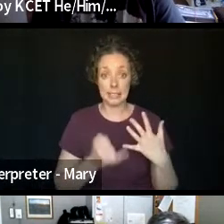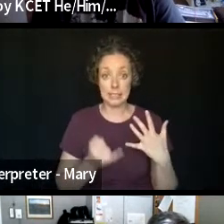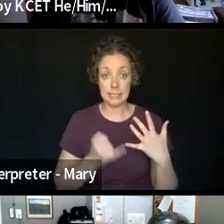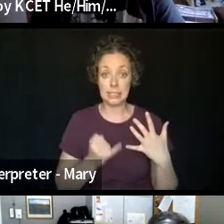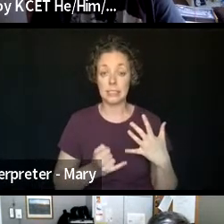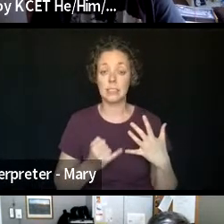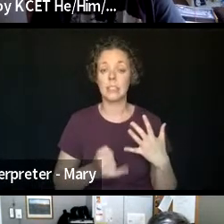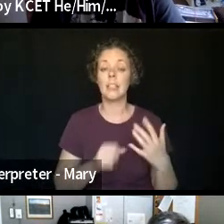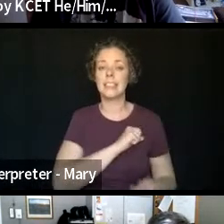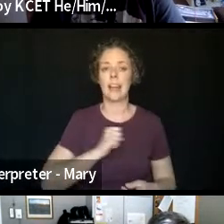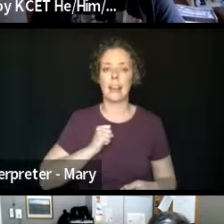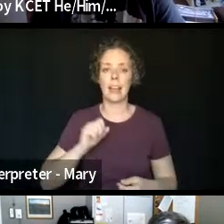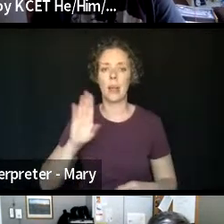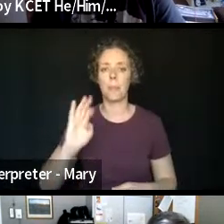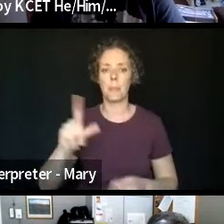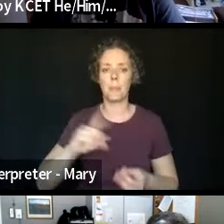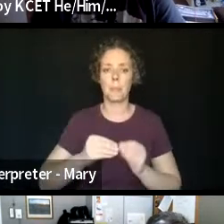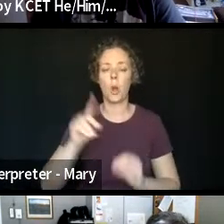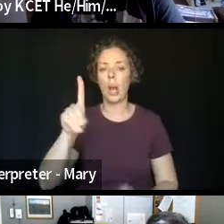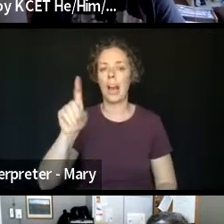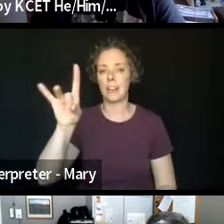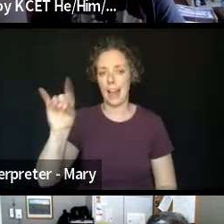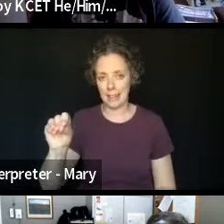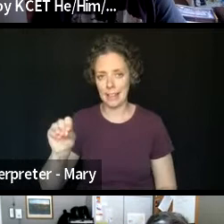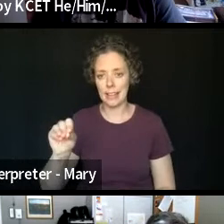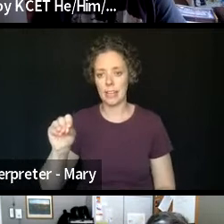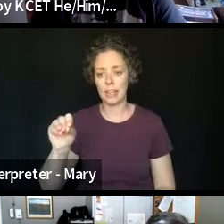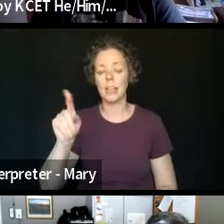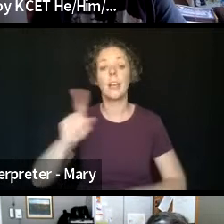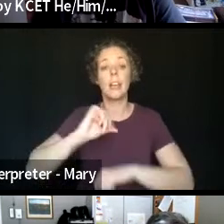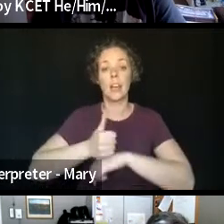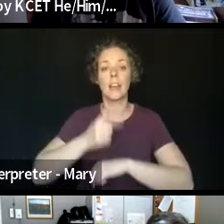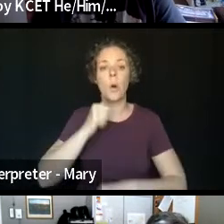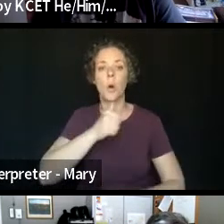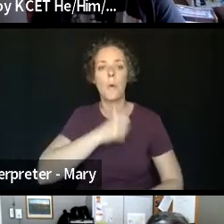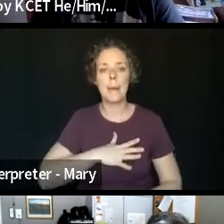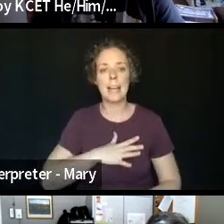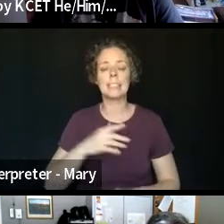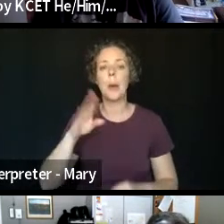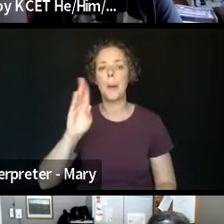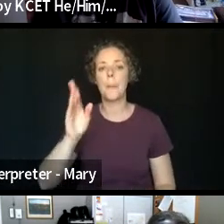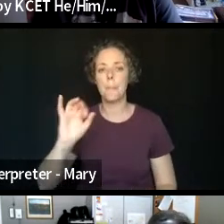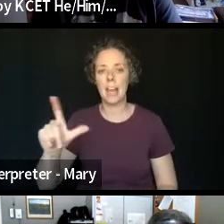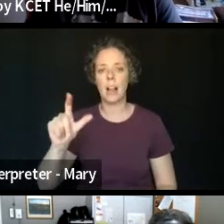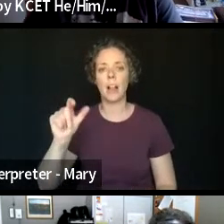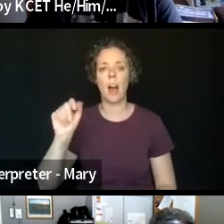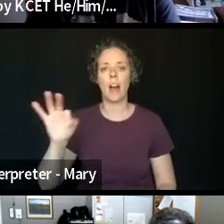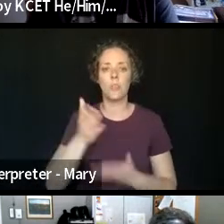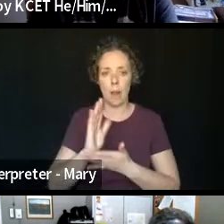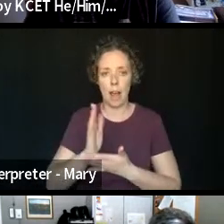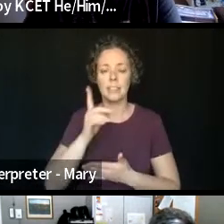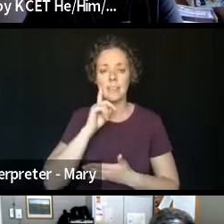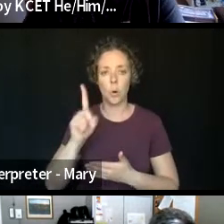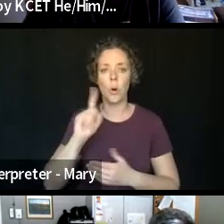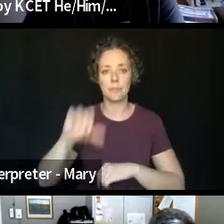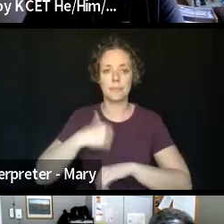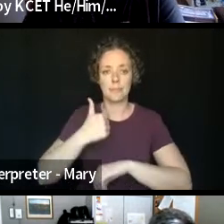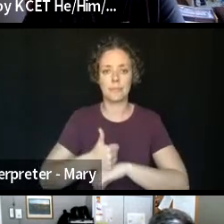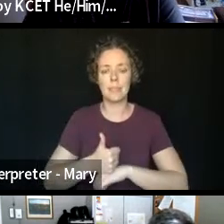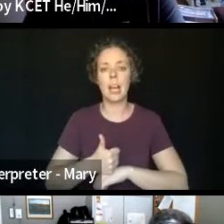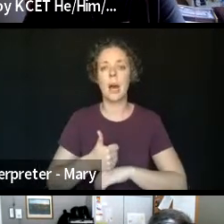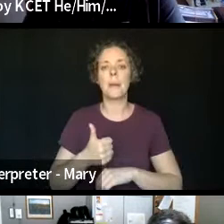Bill 180, which is establishing the Women's Bill of Rights to provide a meaning of biological sex for purposes of